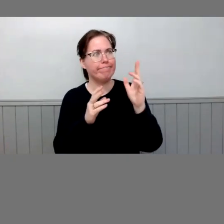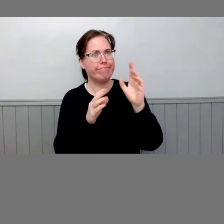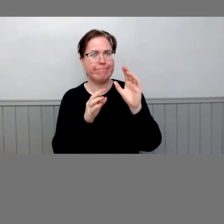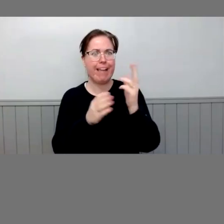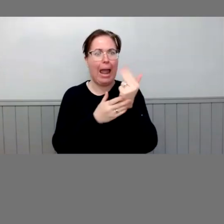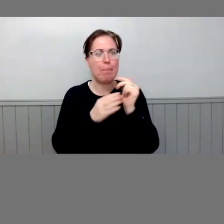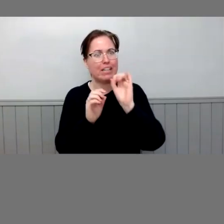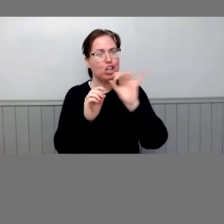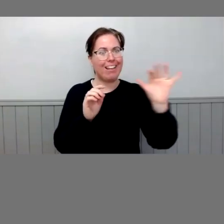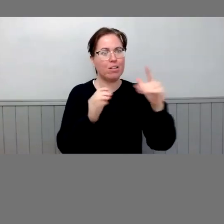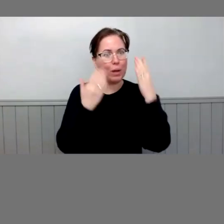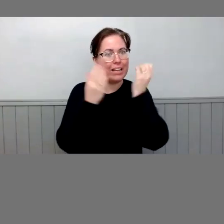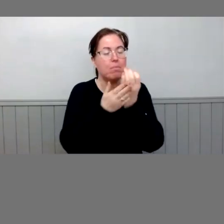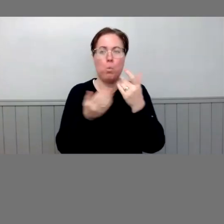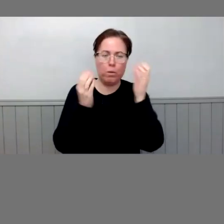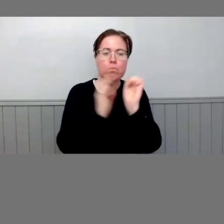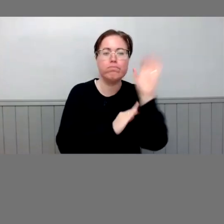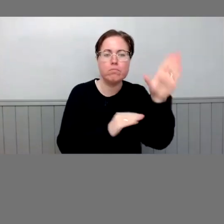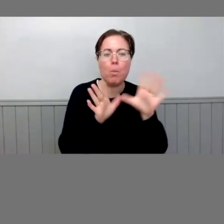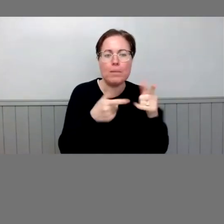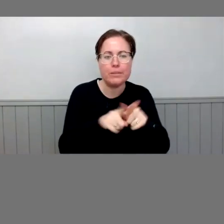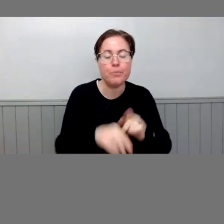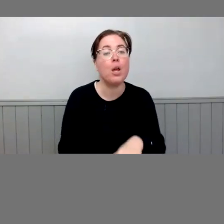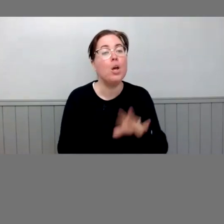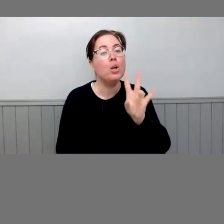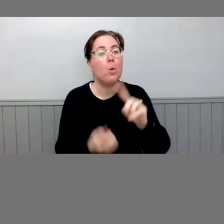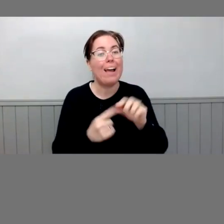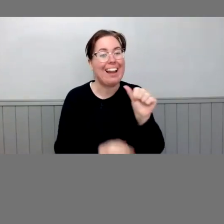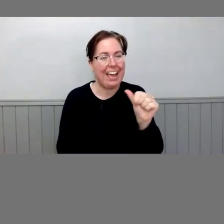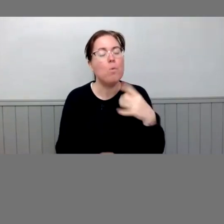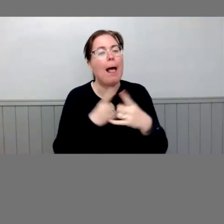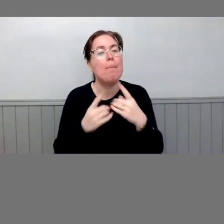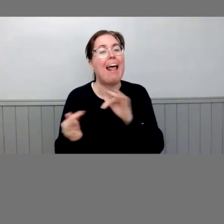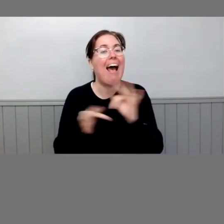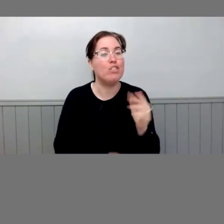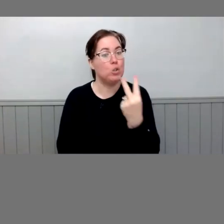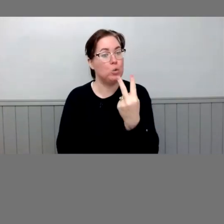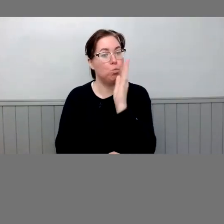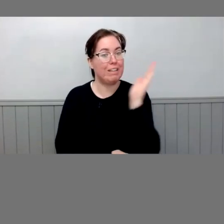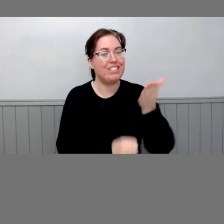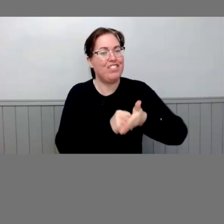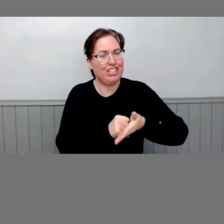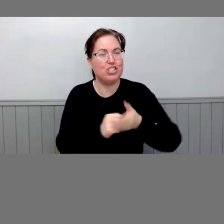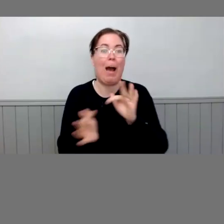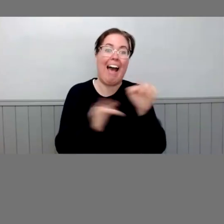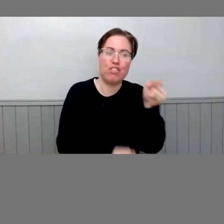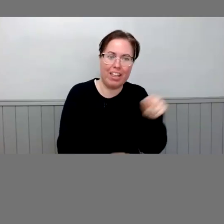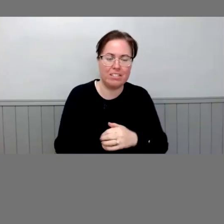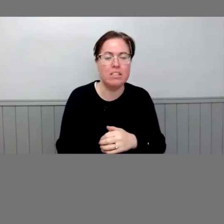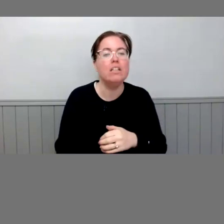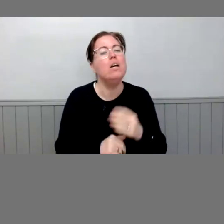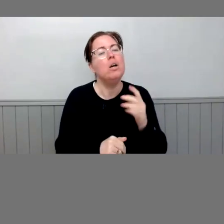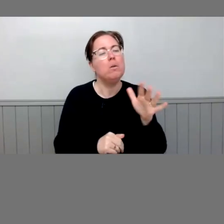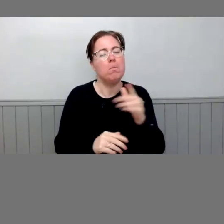to ask that the question and answer session happens after both presentations are finished. Both presentations should take somewhere